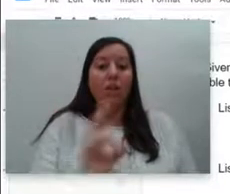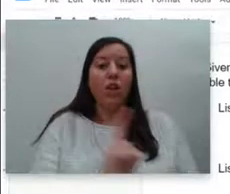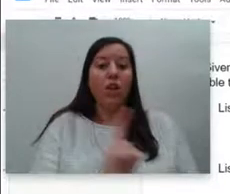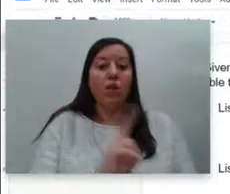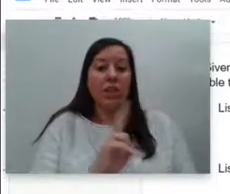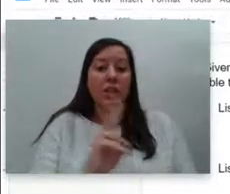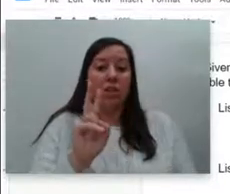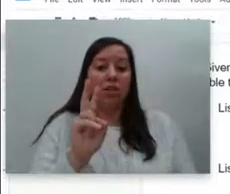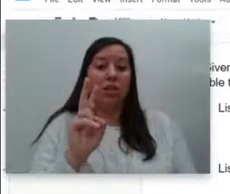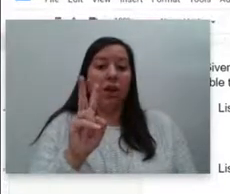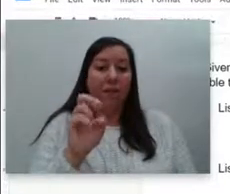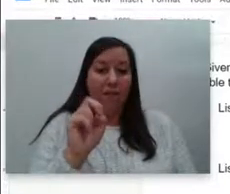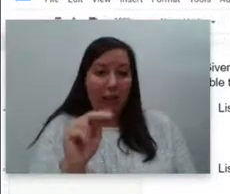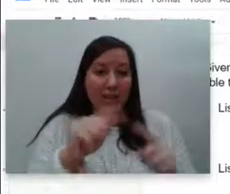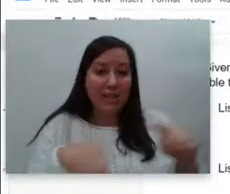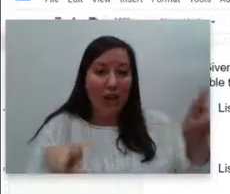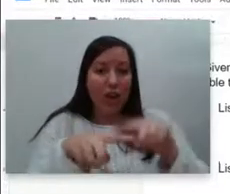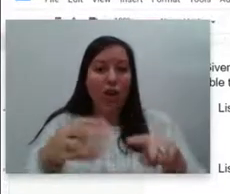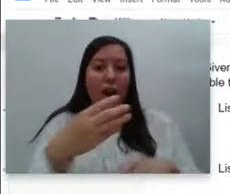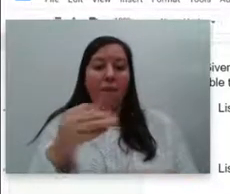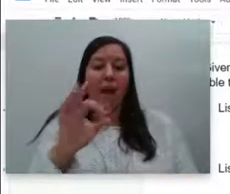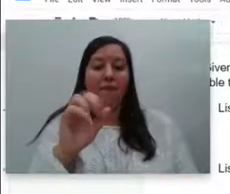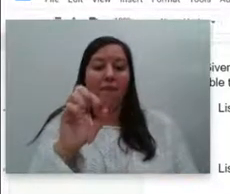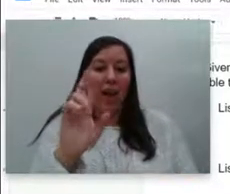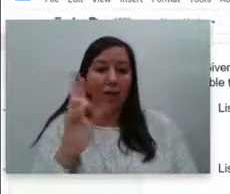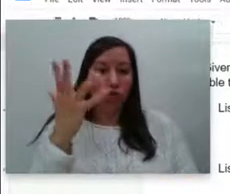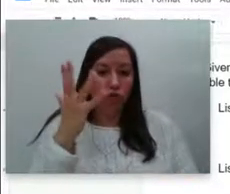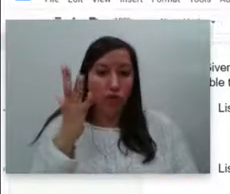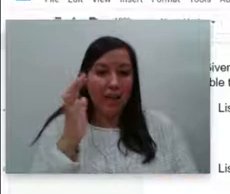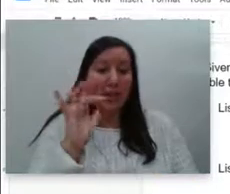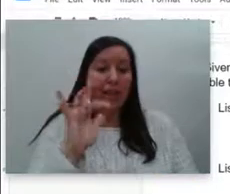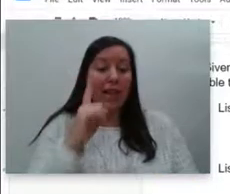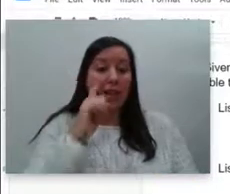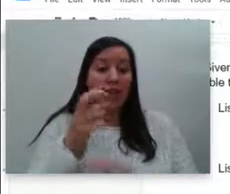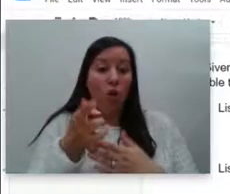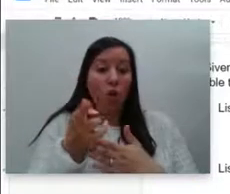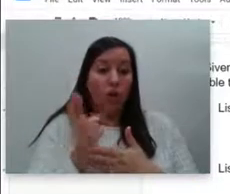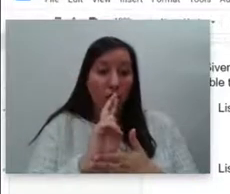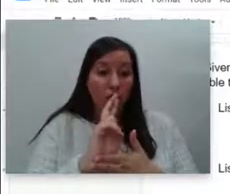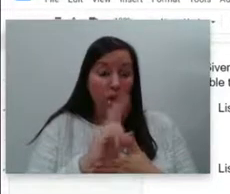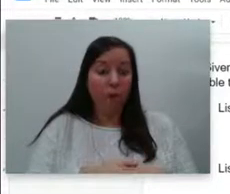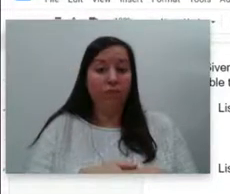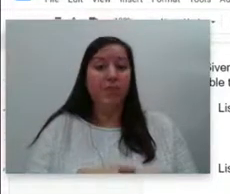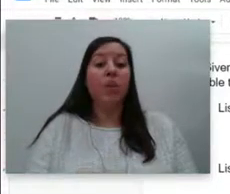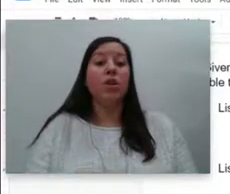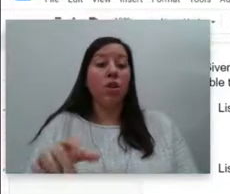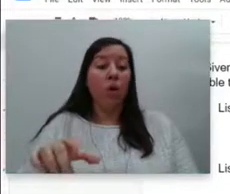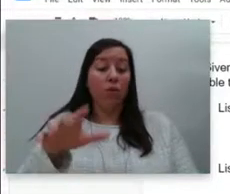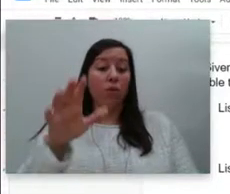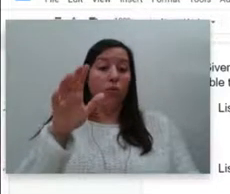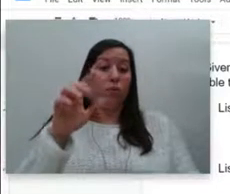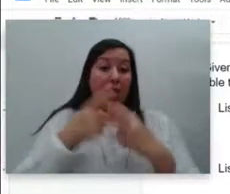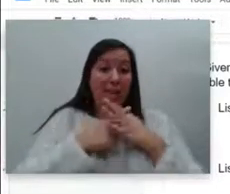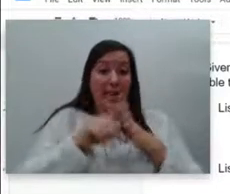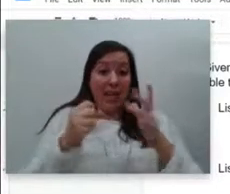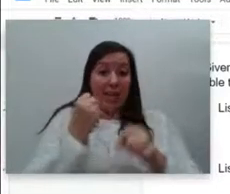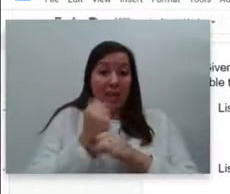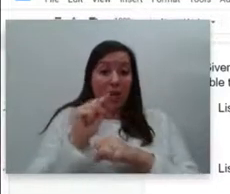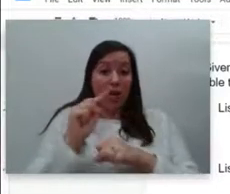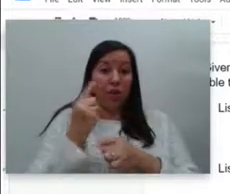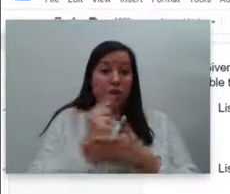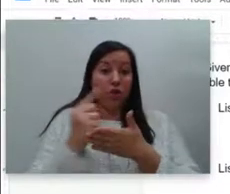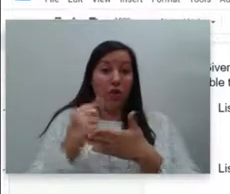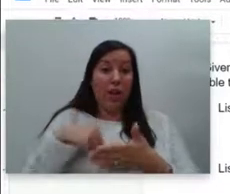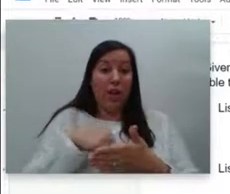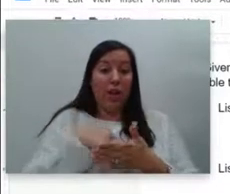factor trees. Click here for a review. So way back at the beginning of the year, the very first week that we started